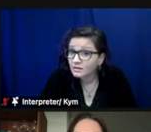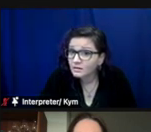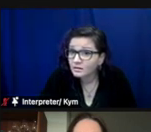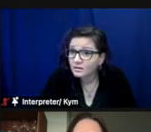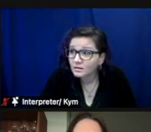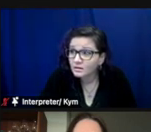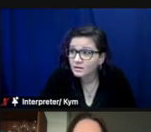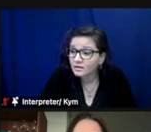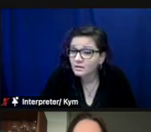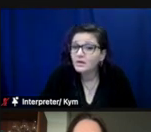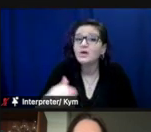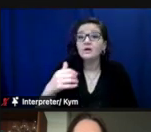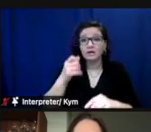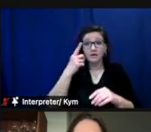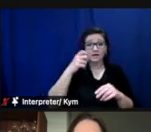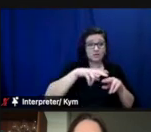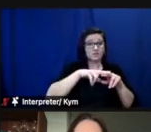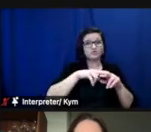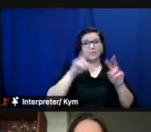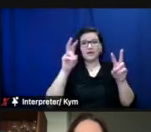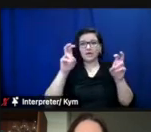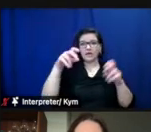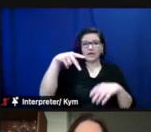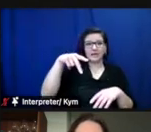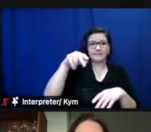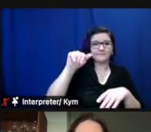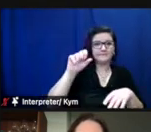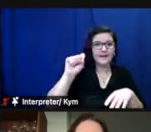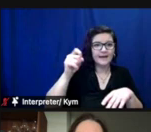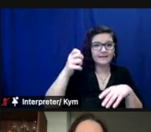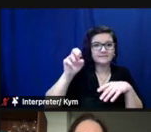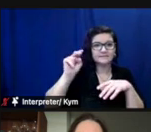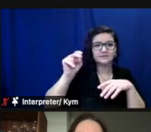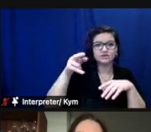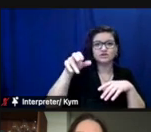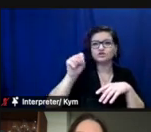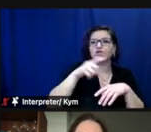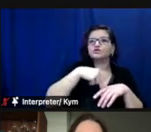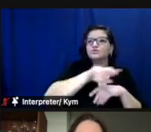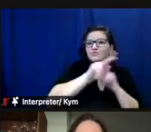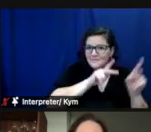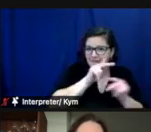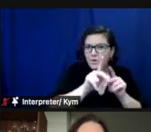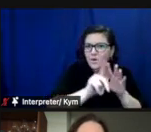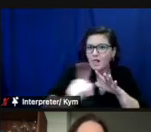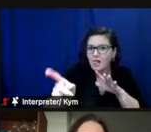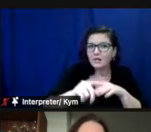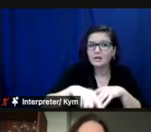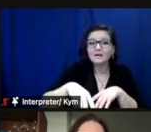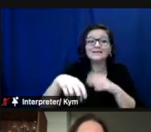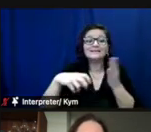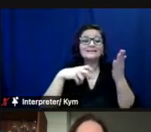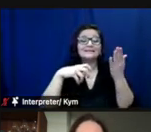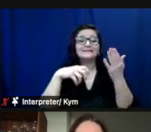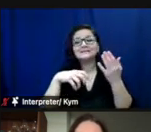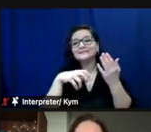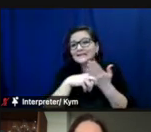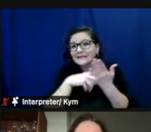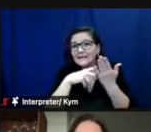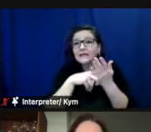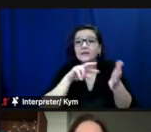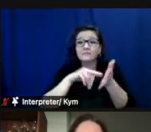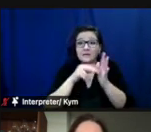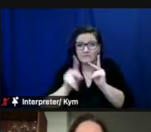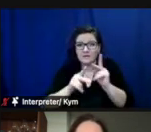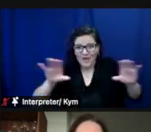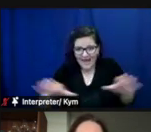there were passengers, and so they were the escaped enslaved people. Tickets indicated people who are traveling, right? So they're actively moving along